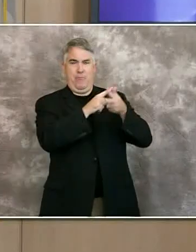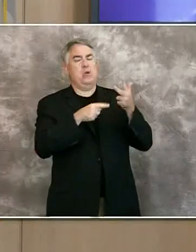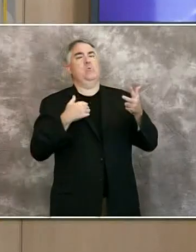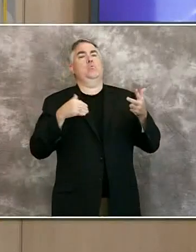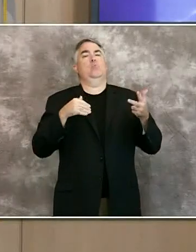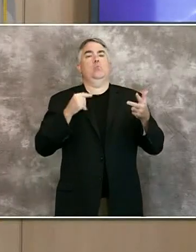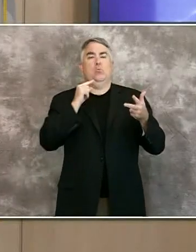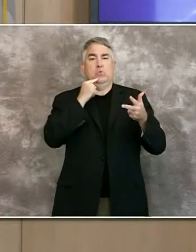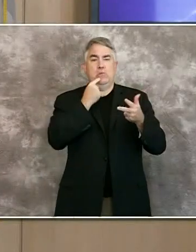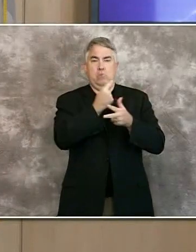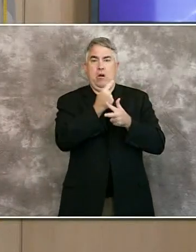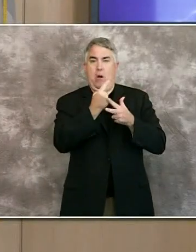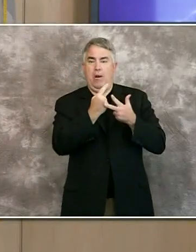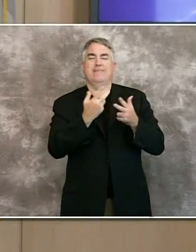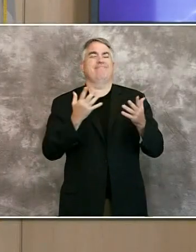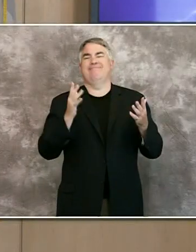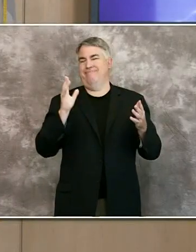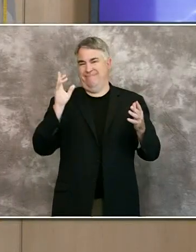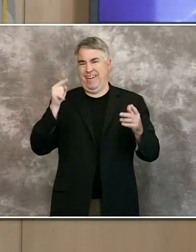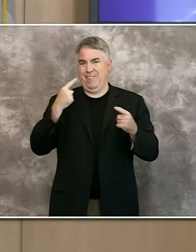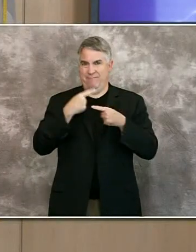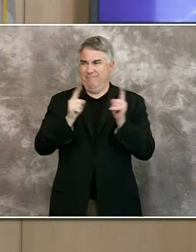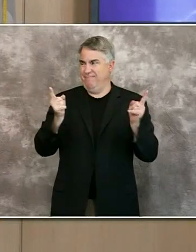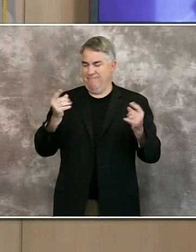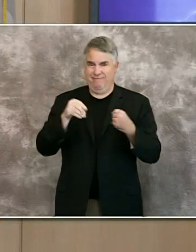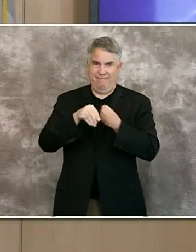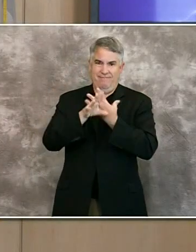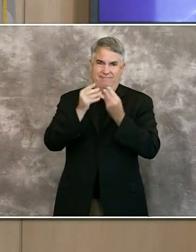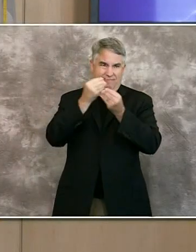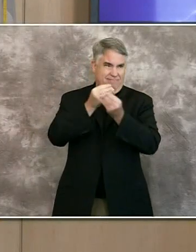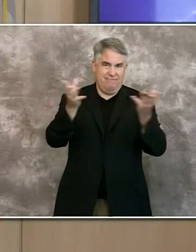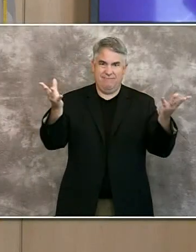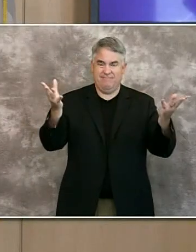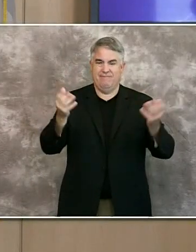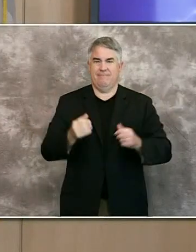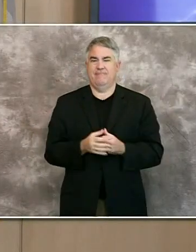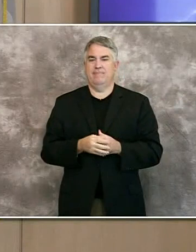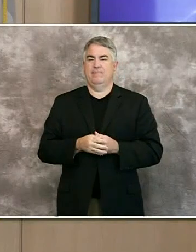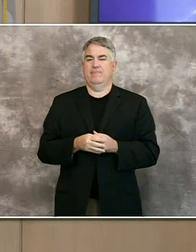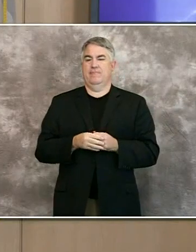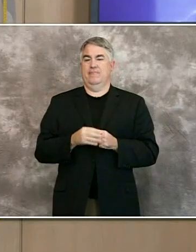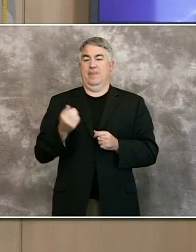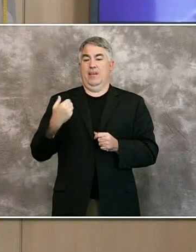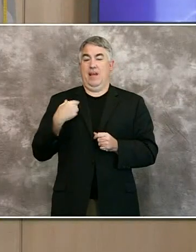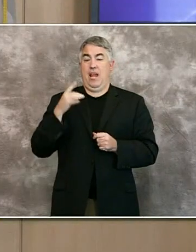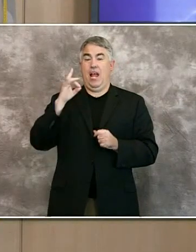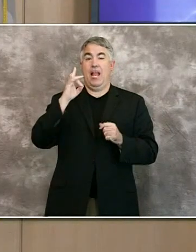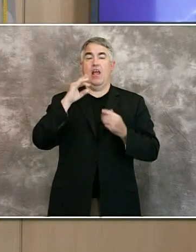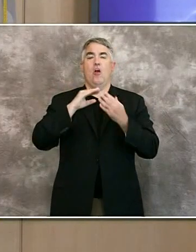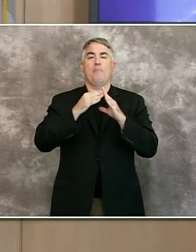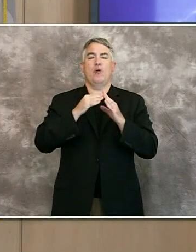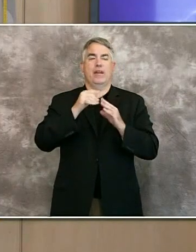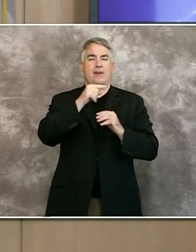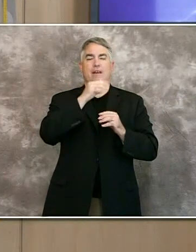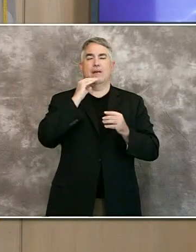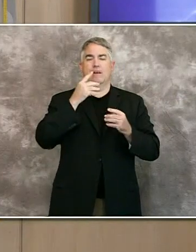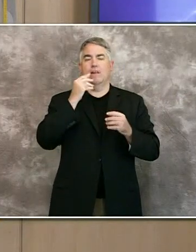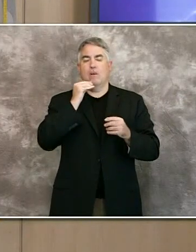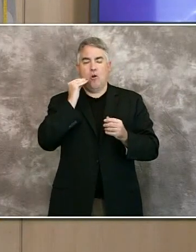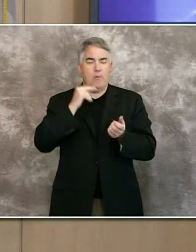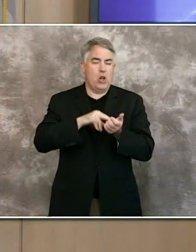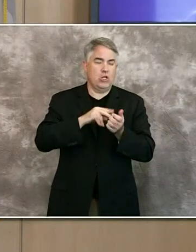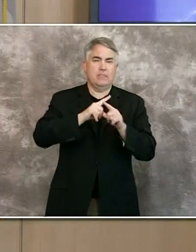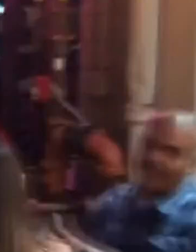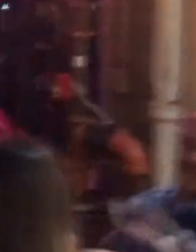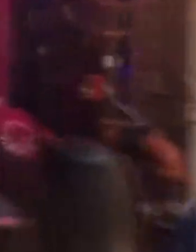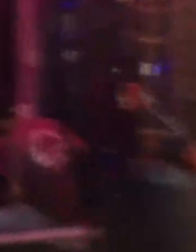We have, for the first time, crossed one of the triggers, and today we are reporting and sharing that we have had 8 community outbreaks in the preceding